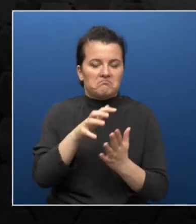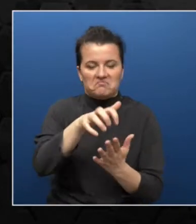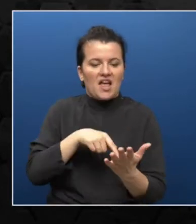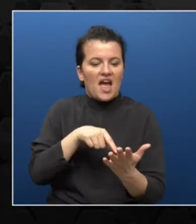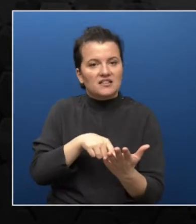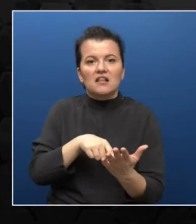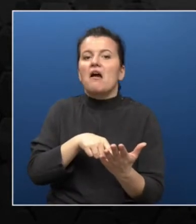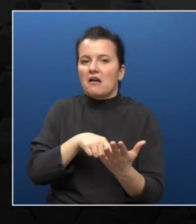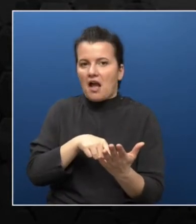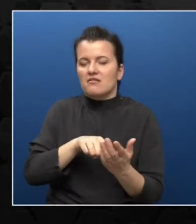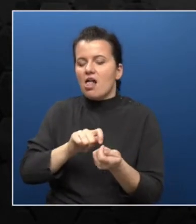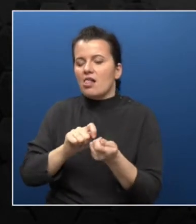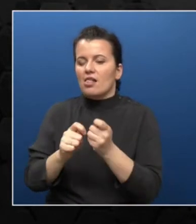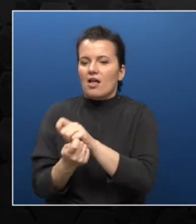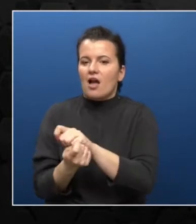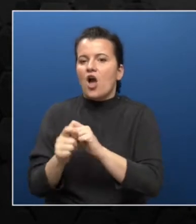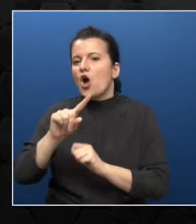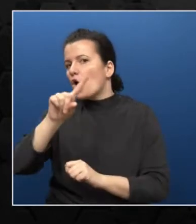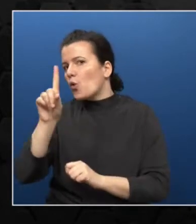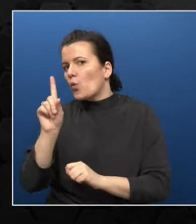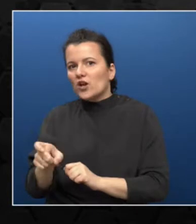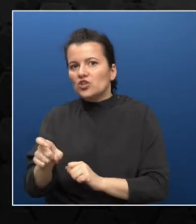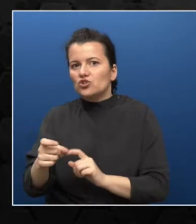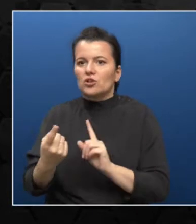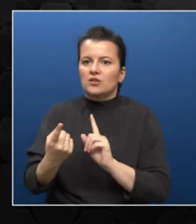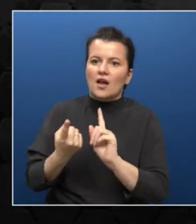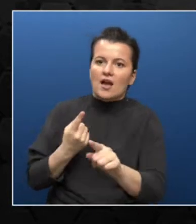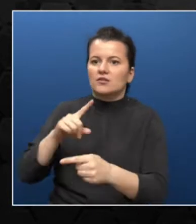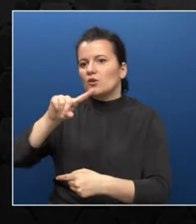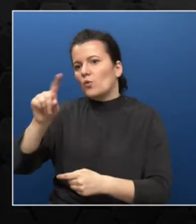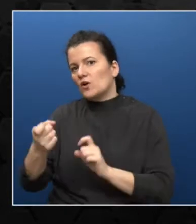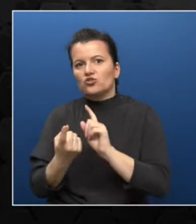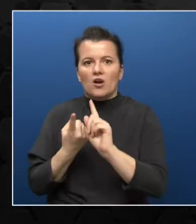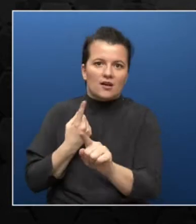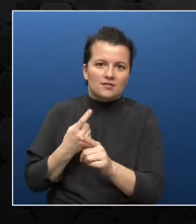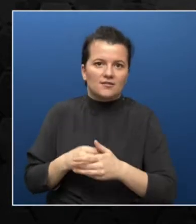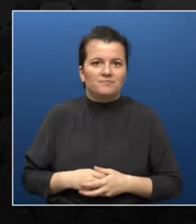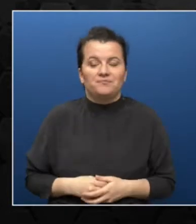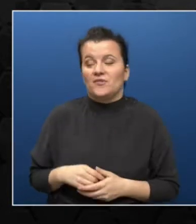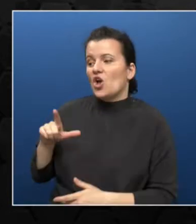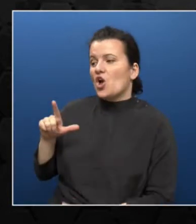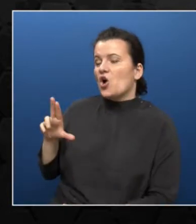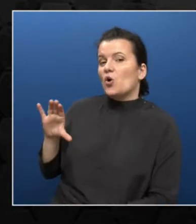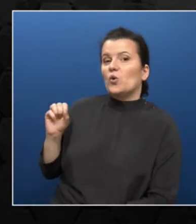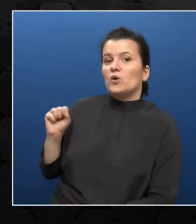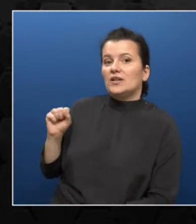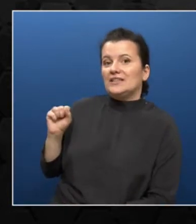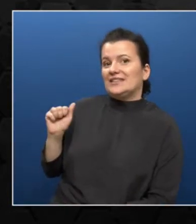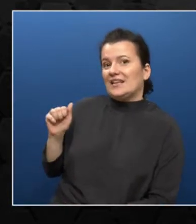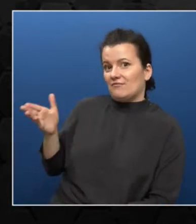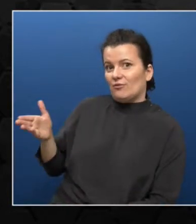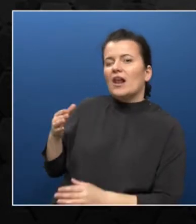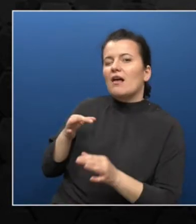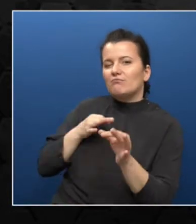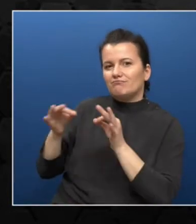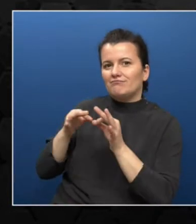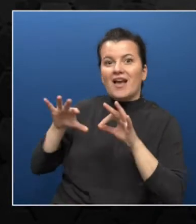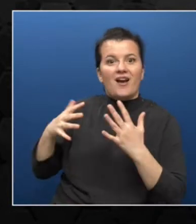Right now I'm going to be leaving you with Lisa, who is going to be talking to you about the text analytics services that we're going to be seeing today.